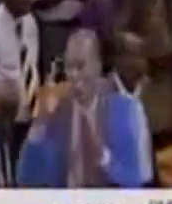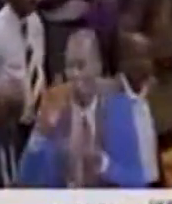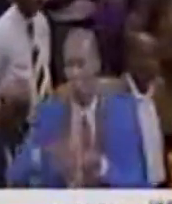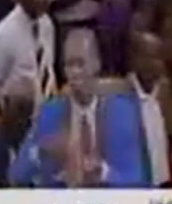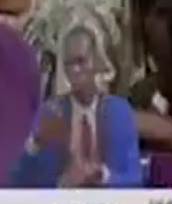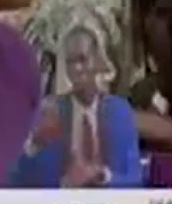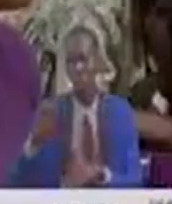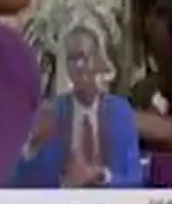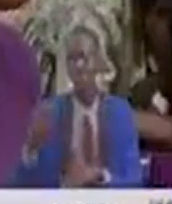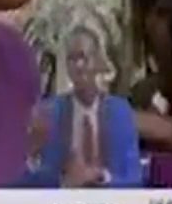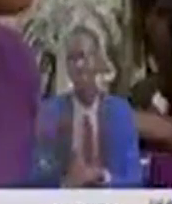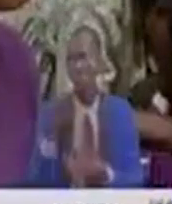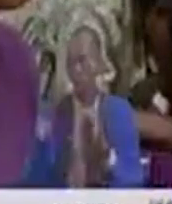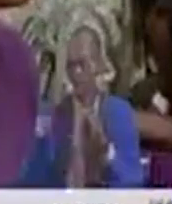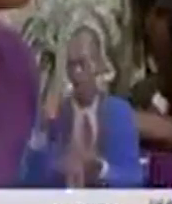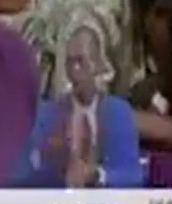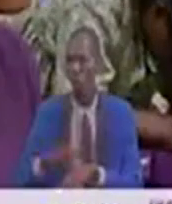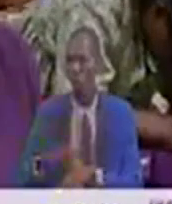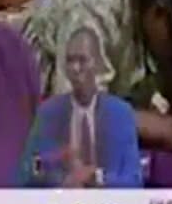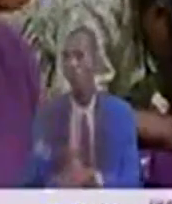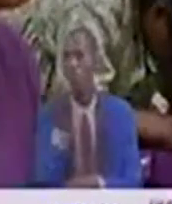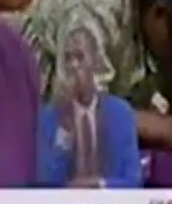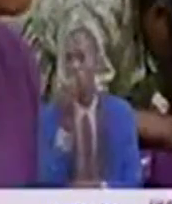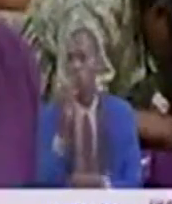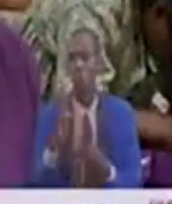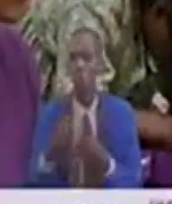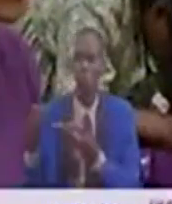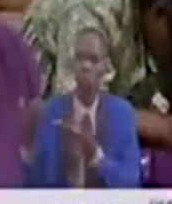that his son will give as a hunter.